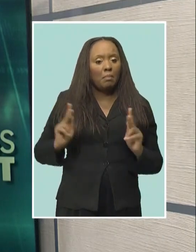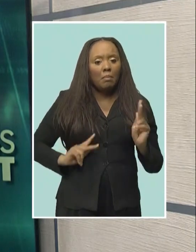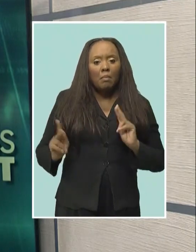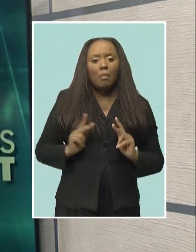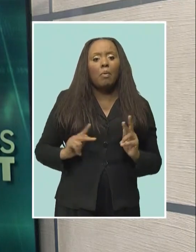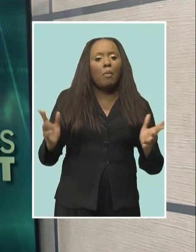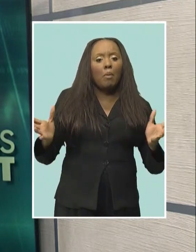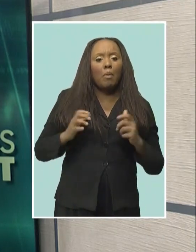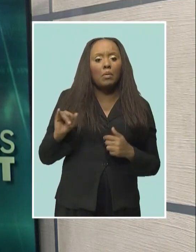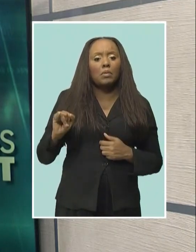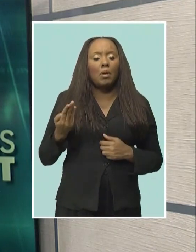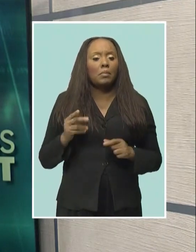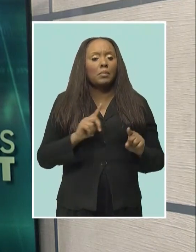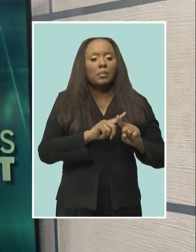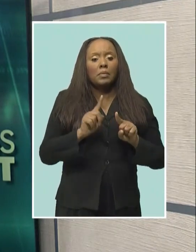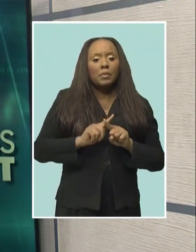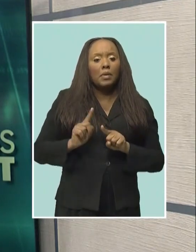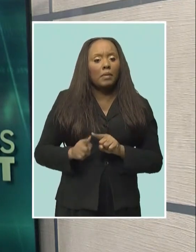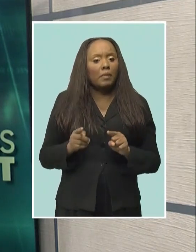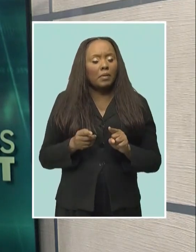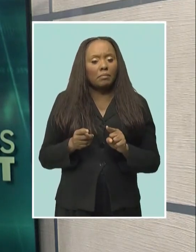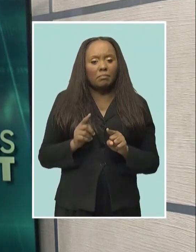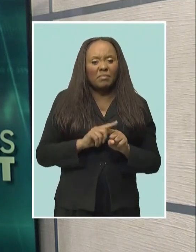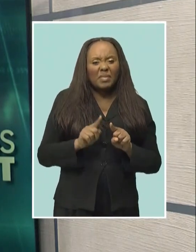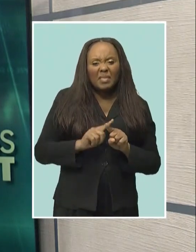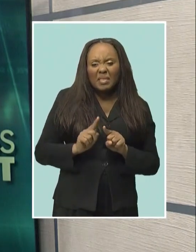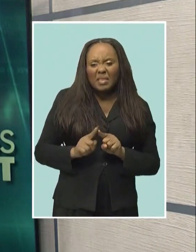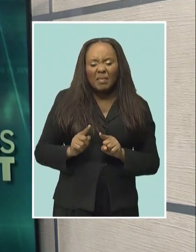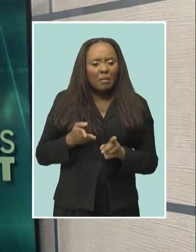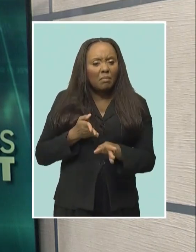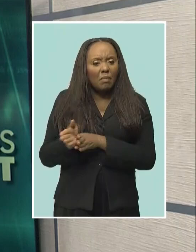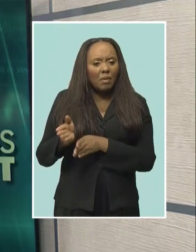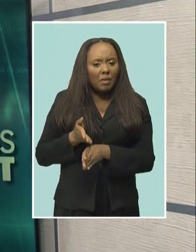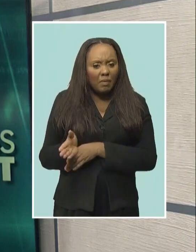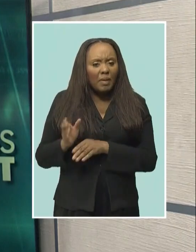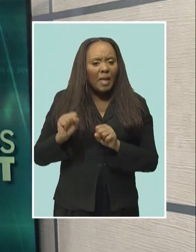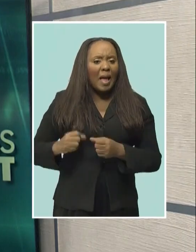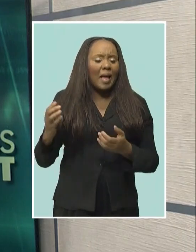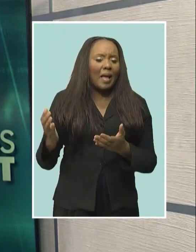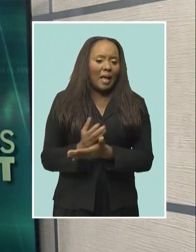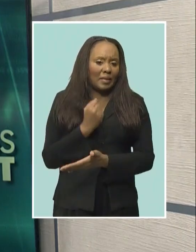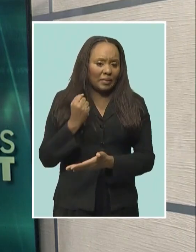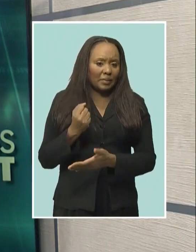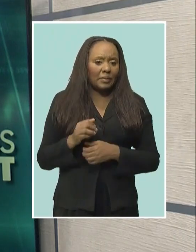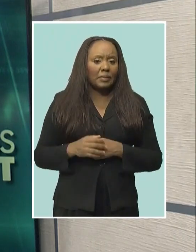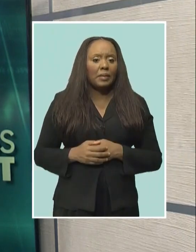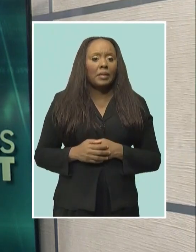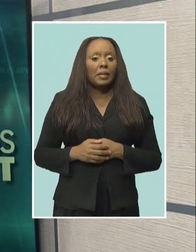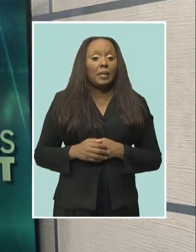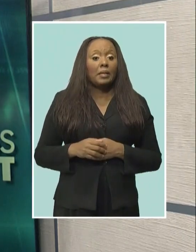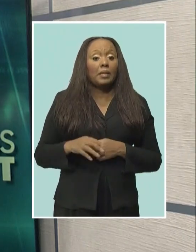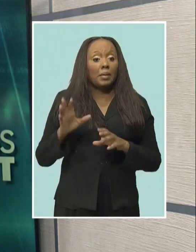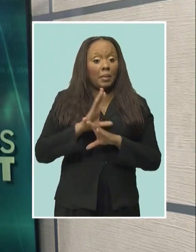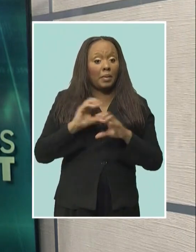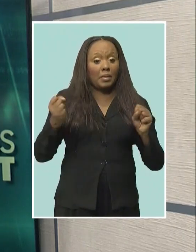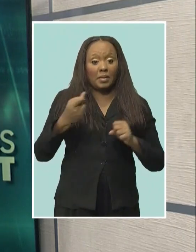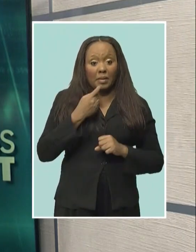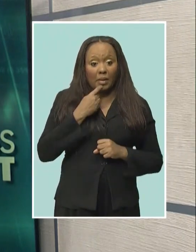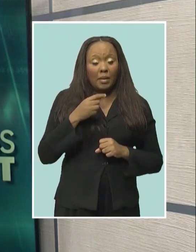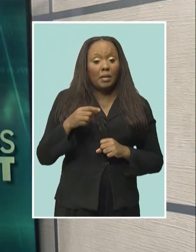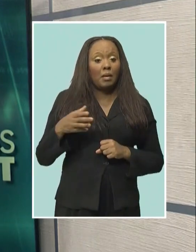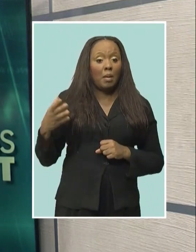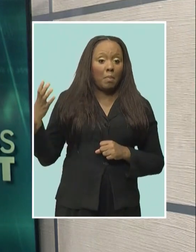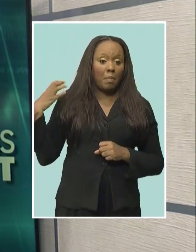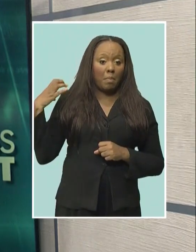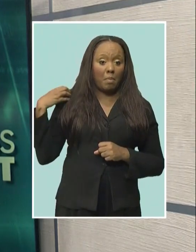several areas. ACCA President Joseph Olabi believes it will also give local employers a greater level of